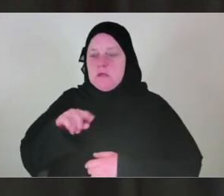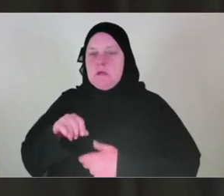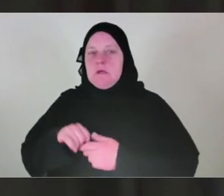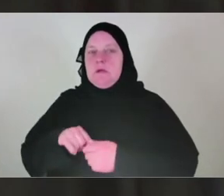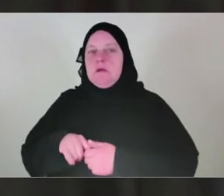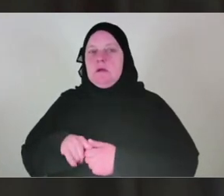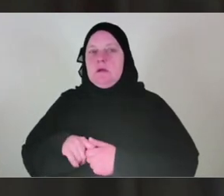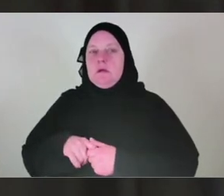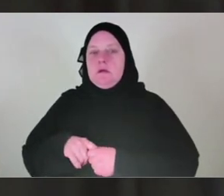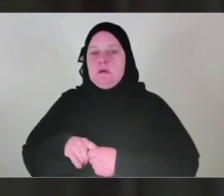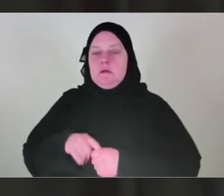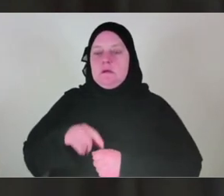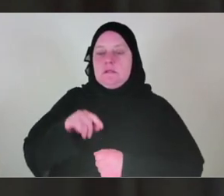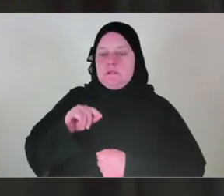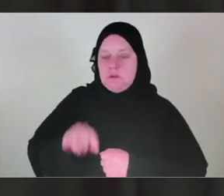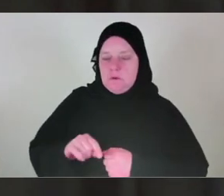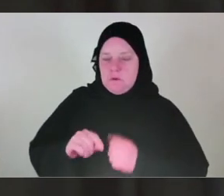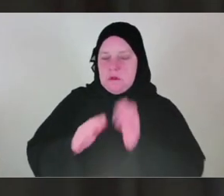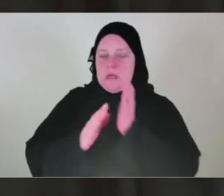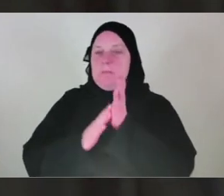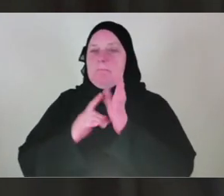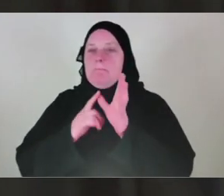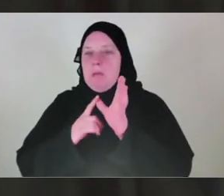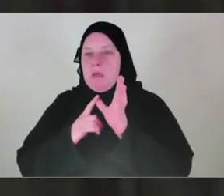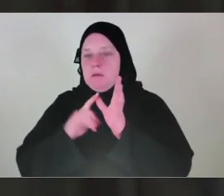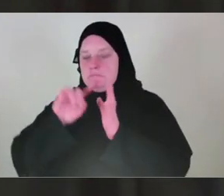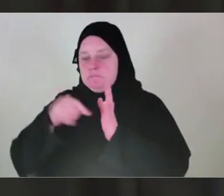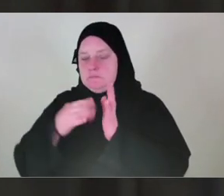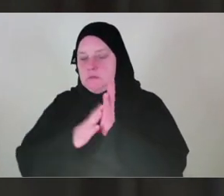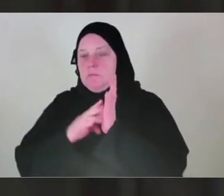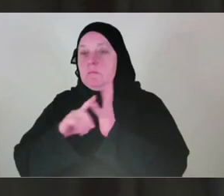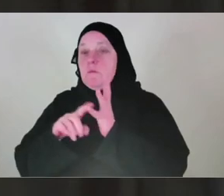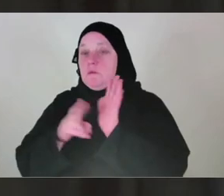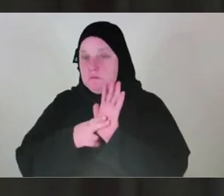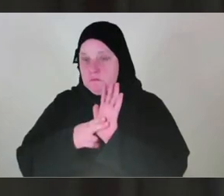of Ma'mun. Was the caliph that was